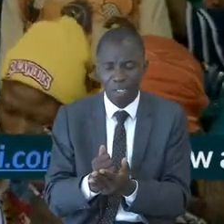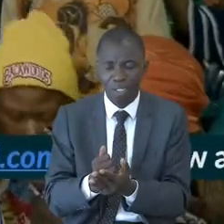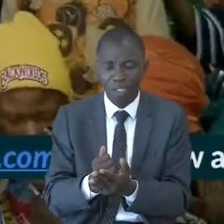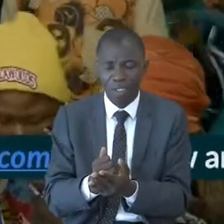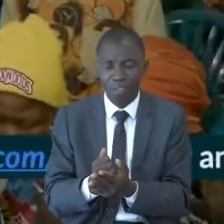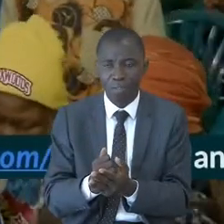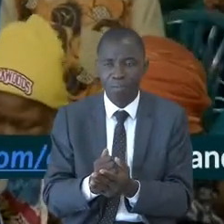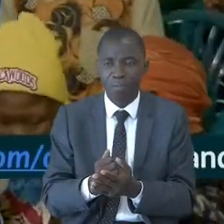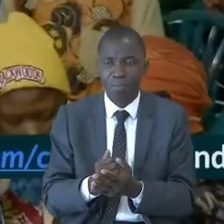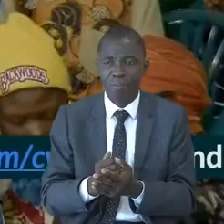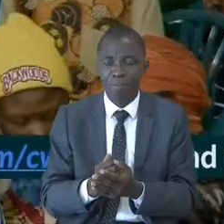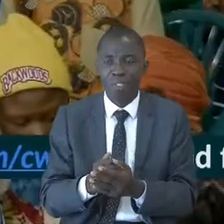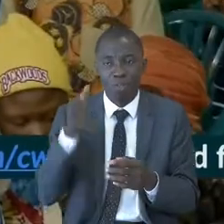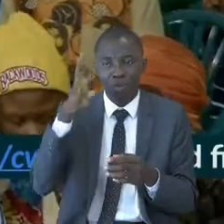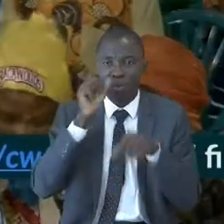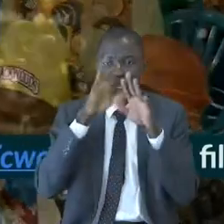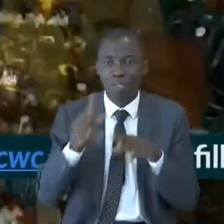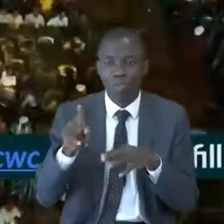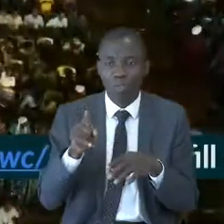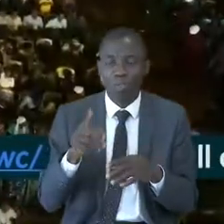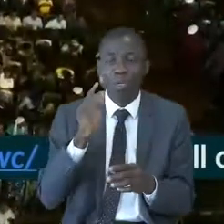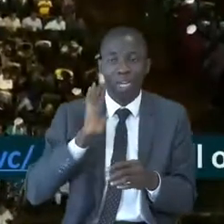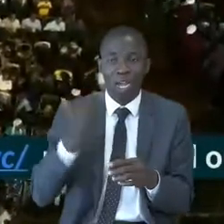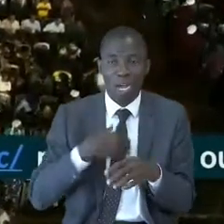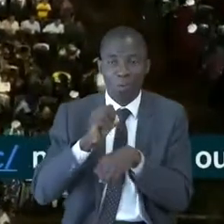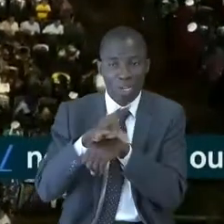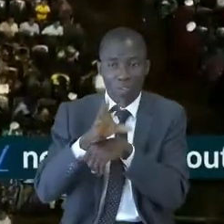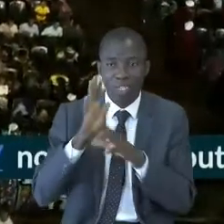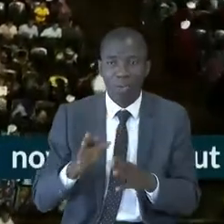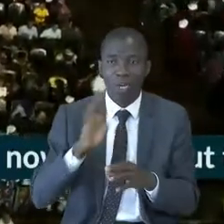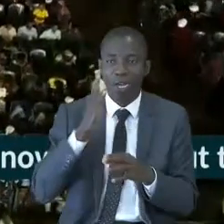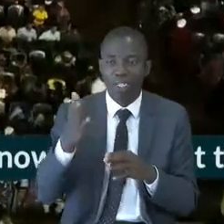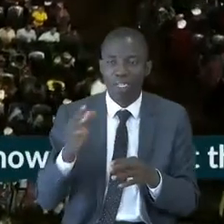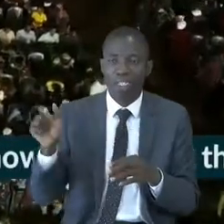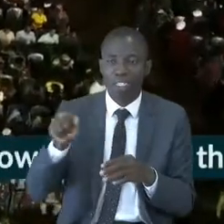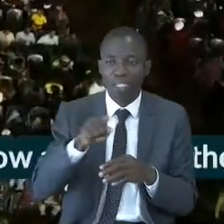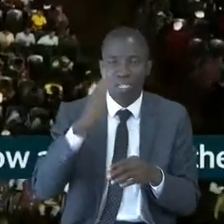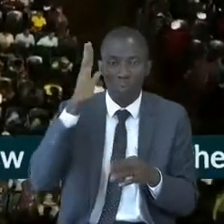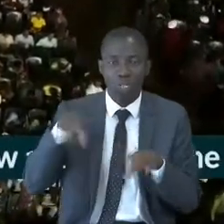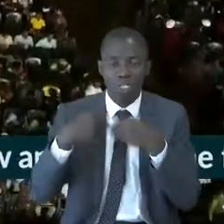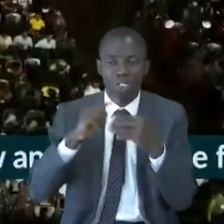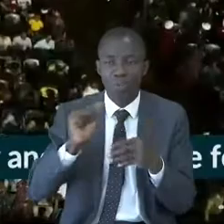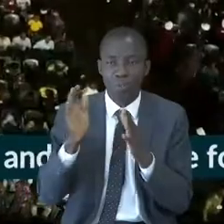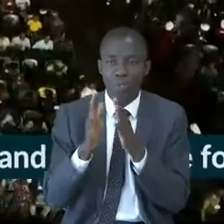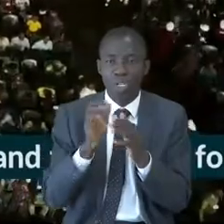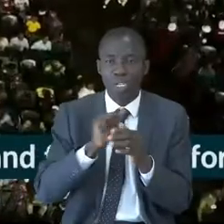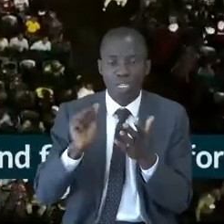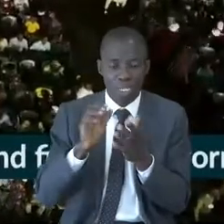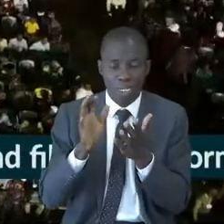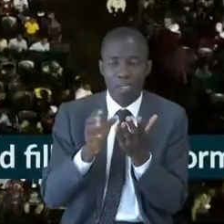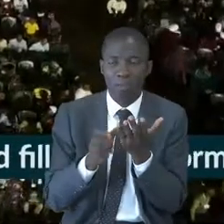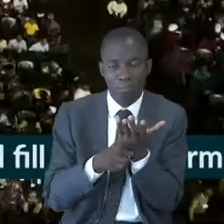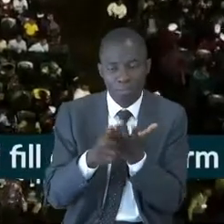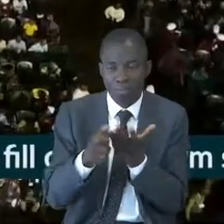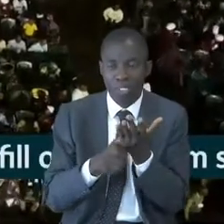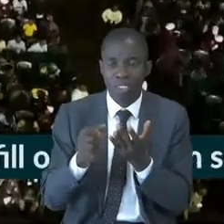God bless you. Keep on standing. Our counselors are there, and he'll give you the slip to fill. We just